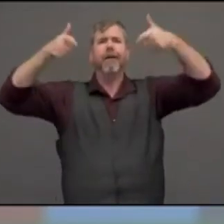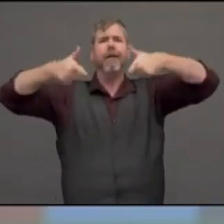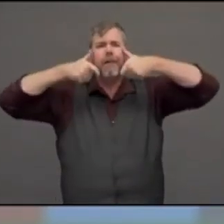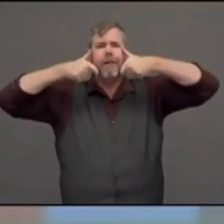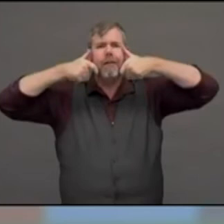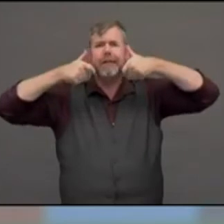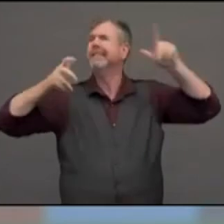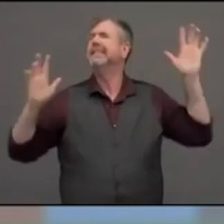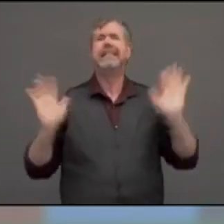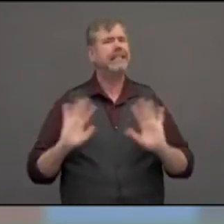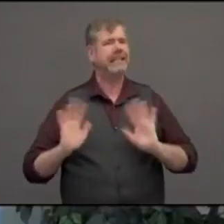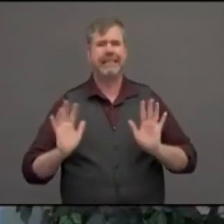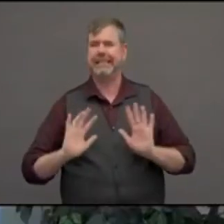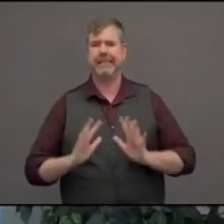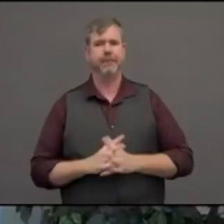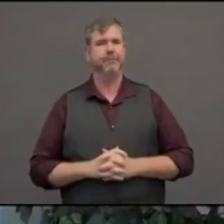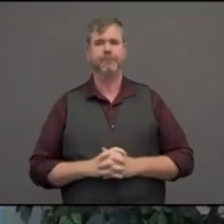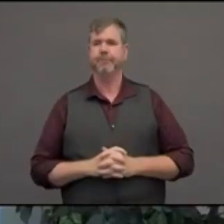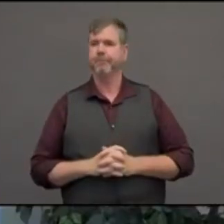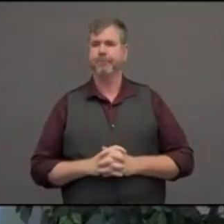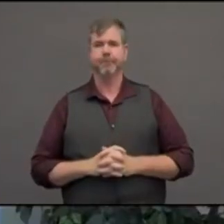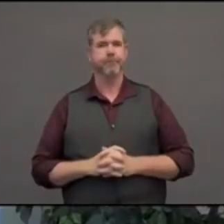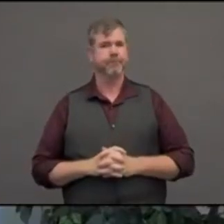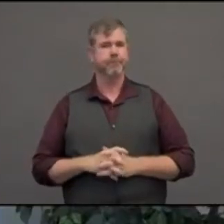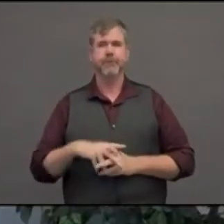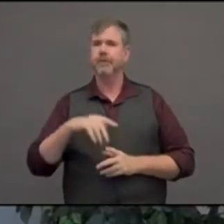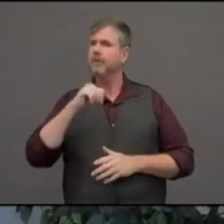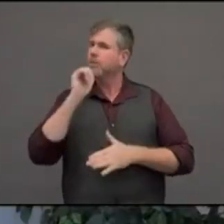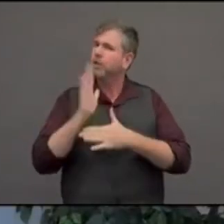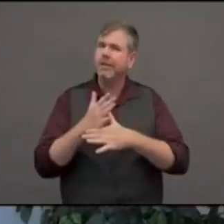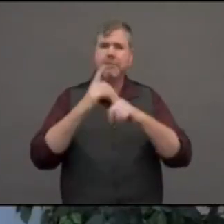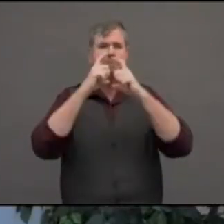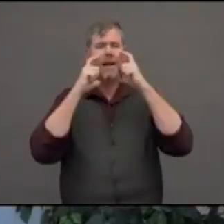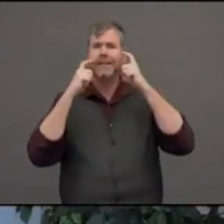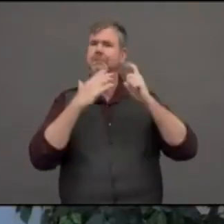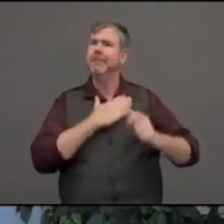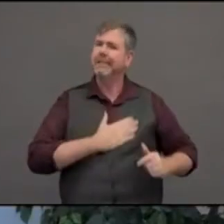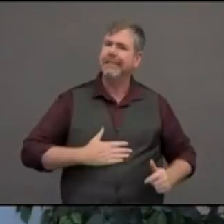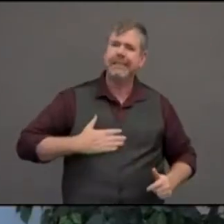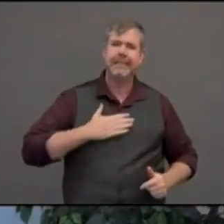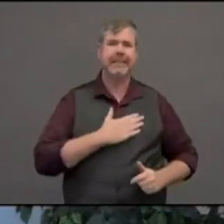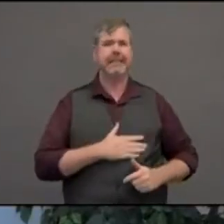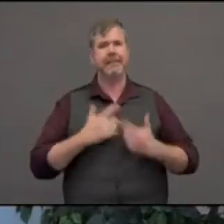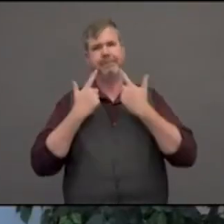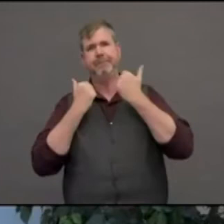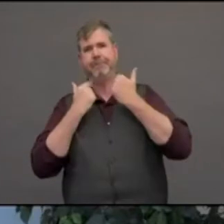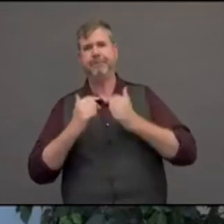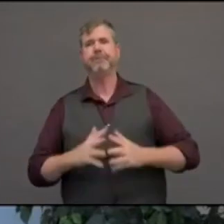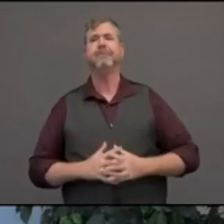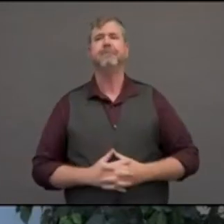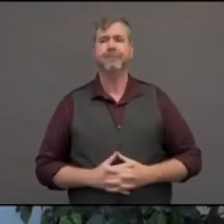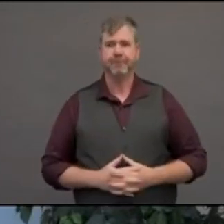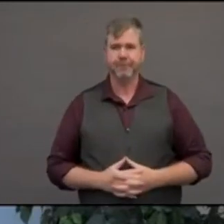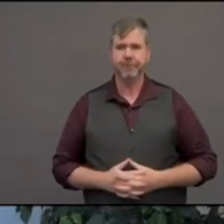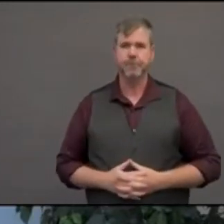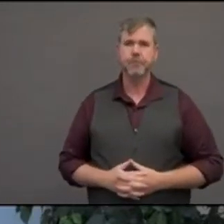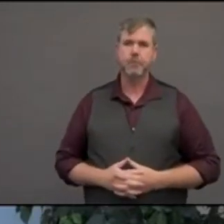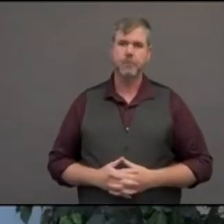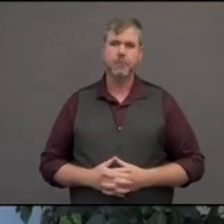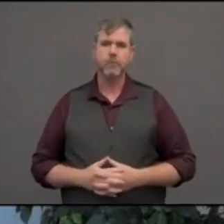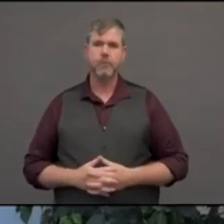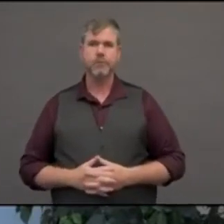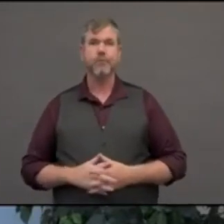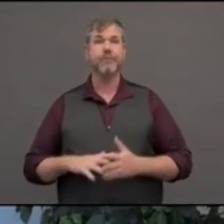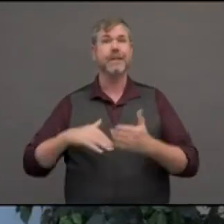Please don't do that. That's all I got to say about that. All right, let's move on to the next message. It says, you had the sex